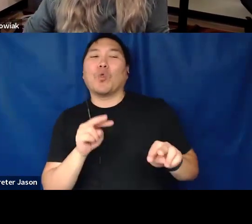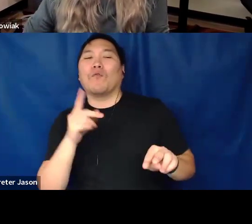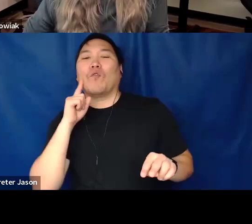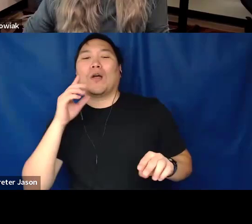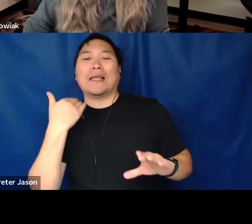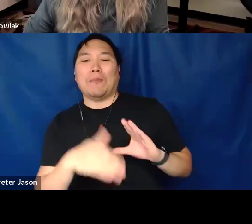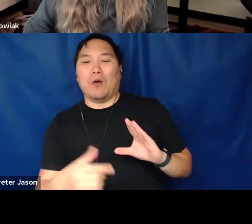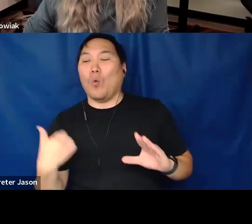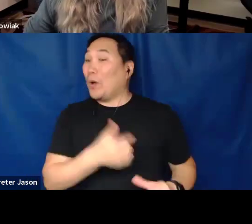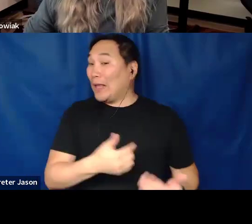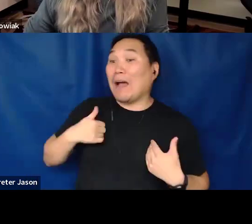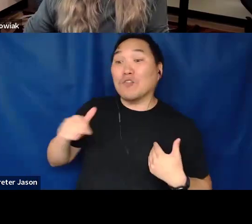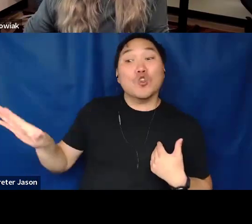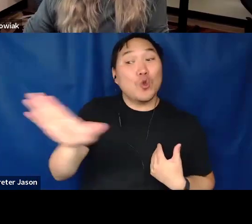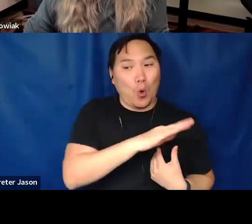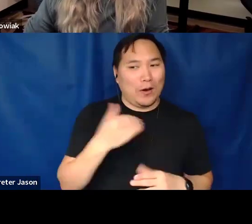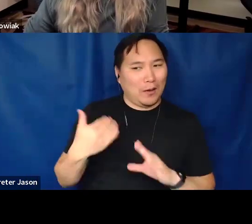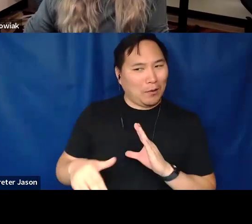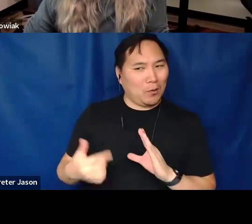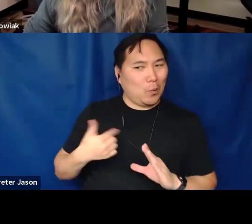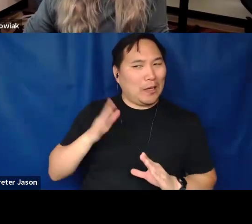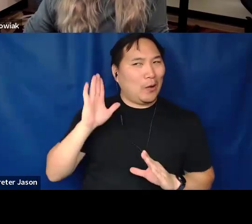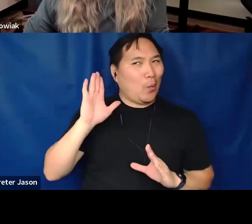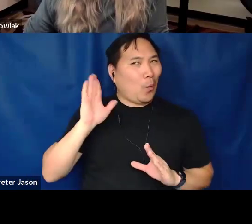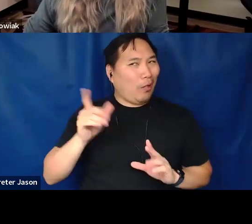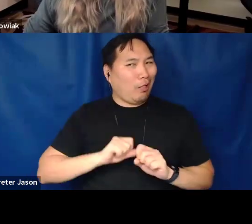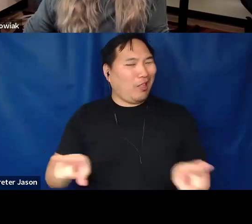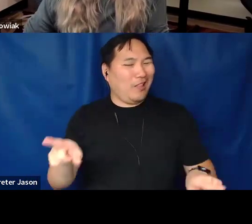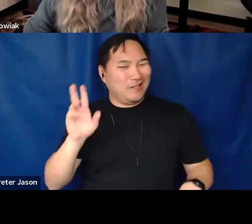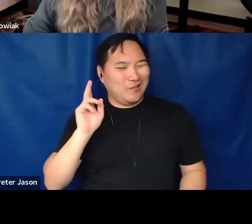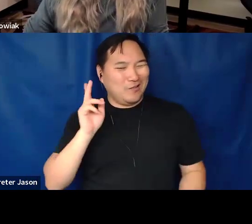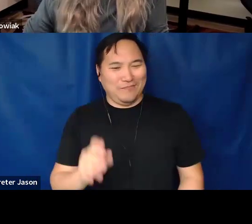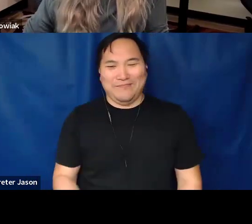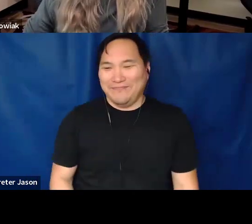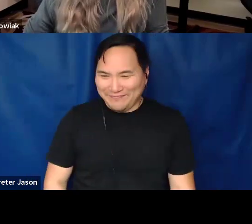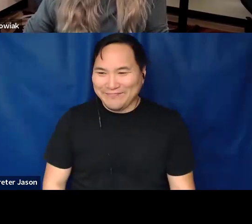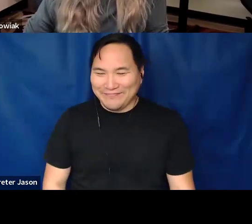have your email, so hopefully you'll hear from us.